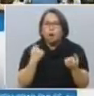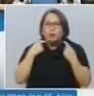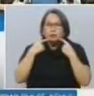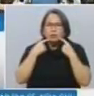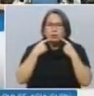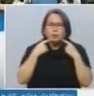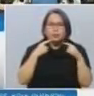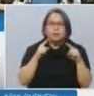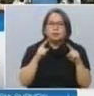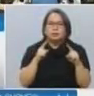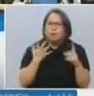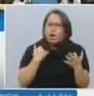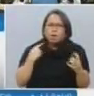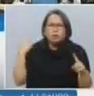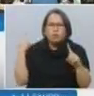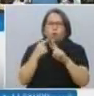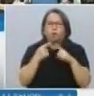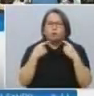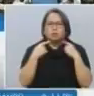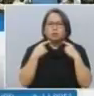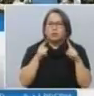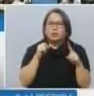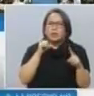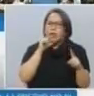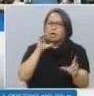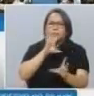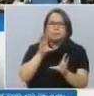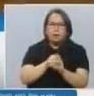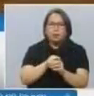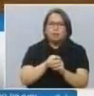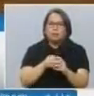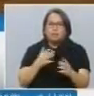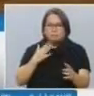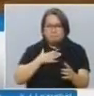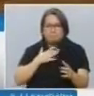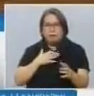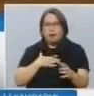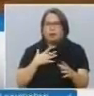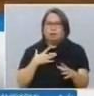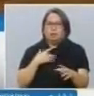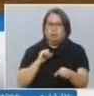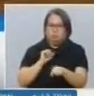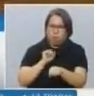purpose. Simply, it is not part of my territory.